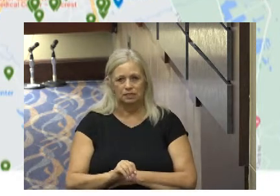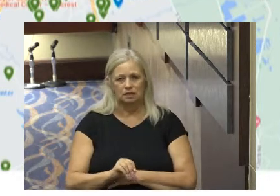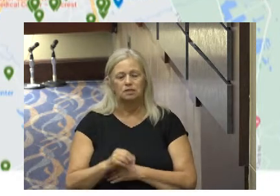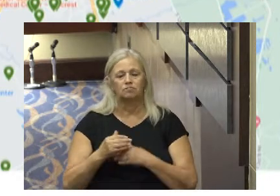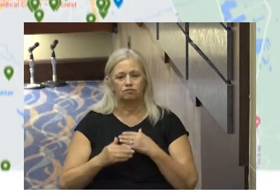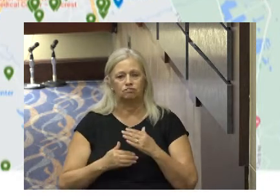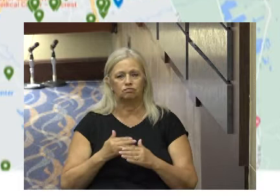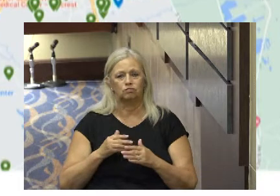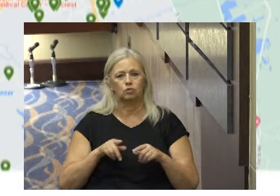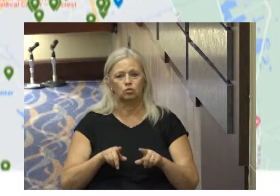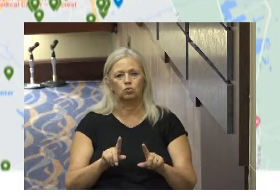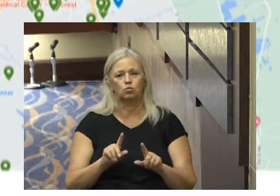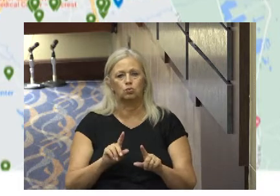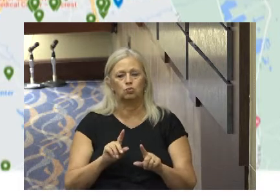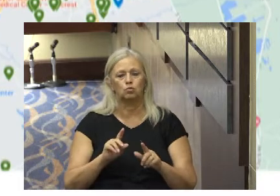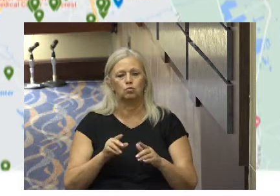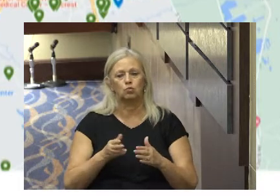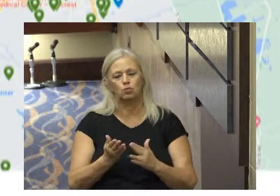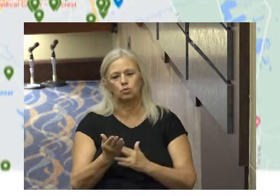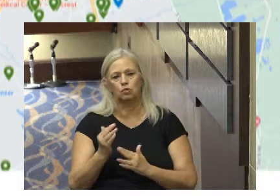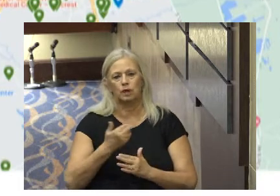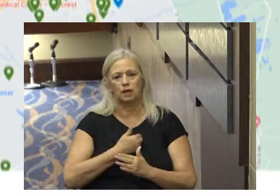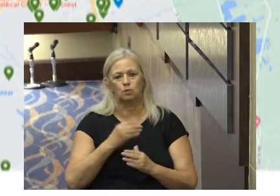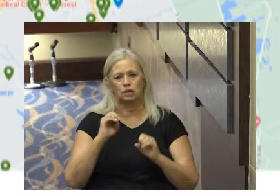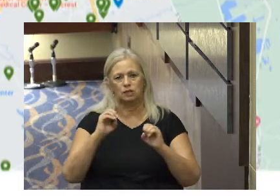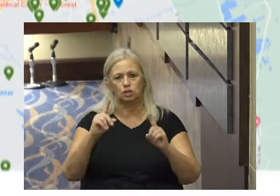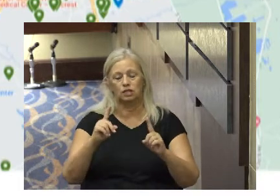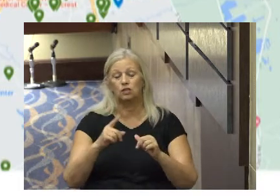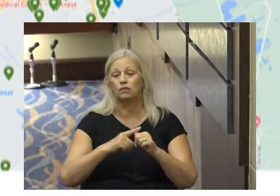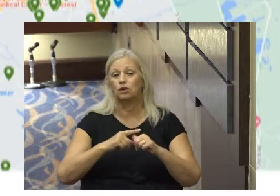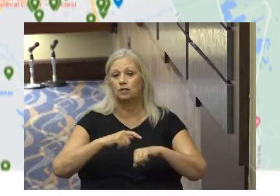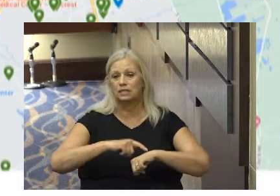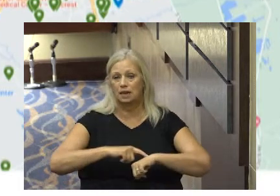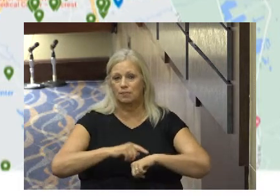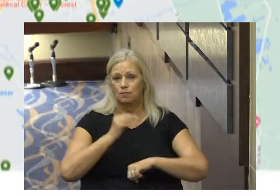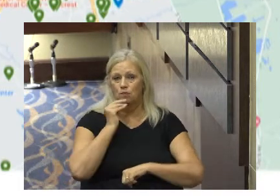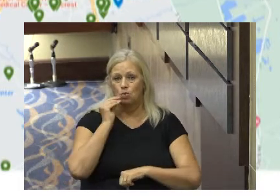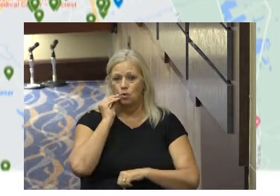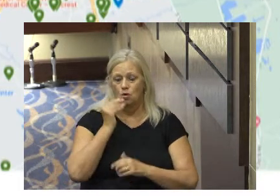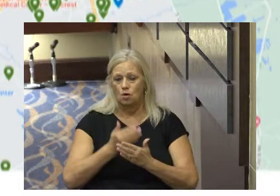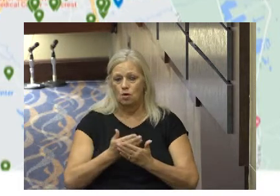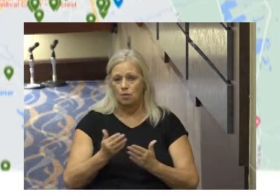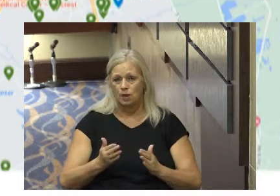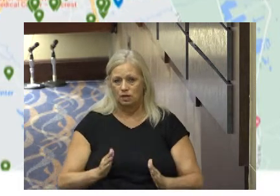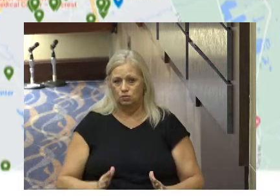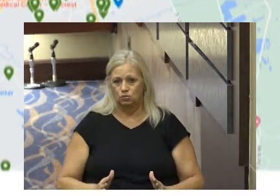education later become first-time home buyers. We've actually constructed